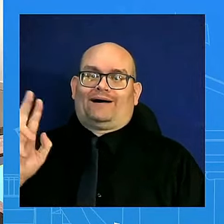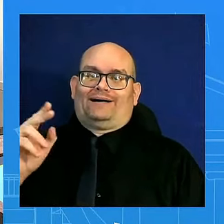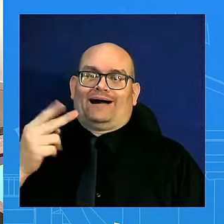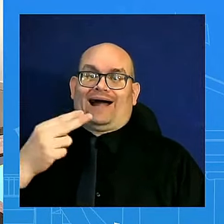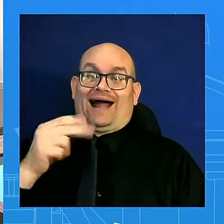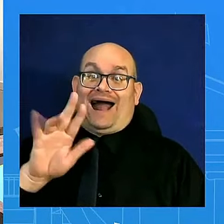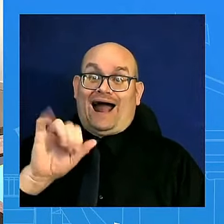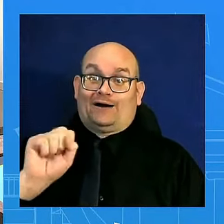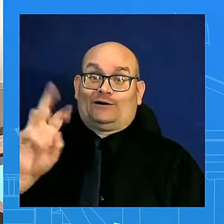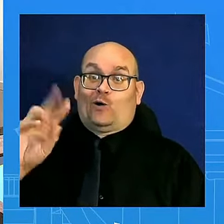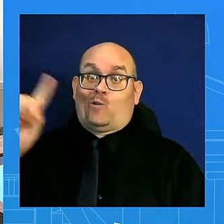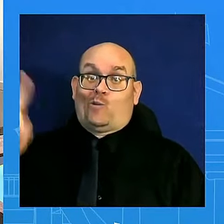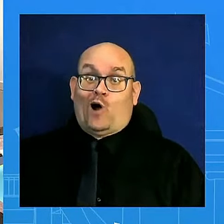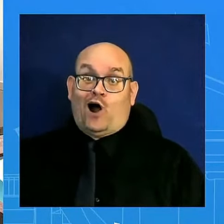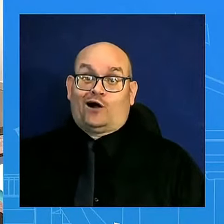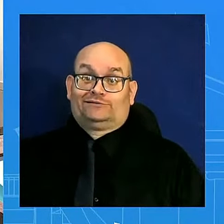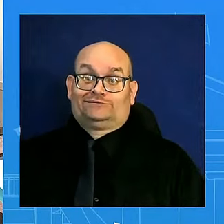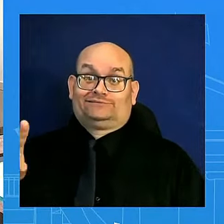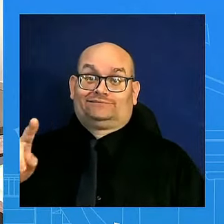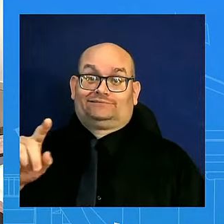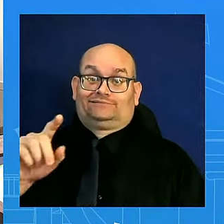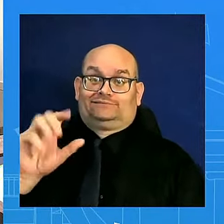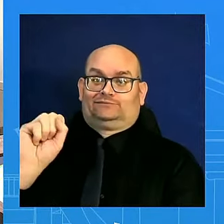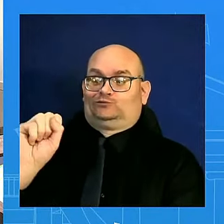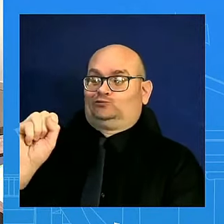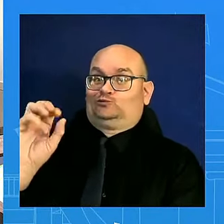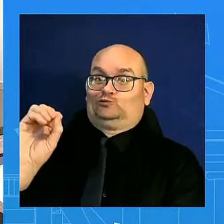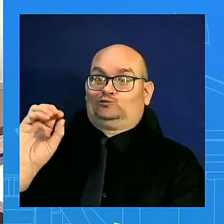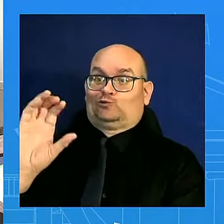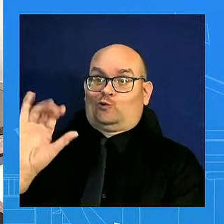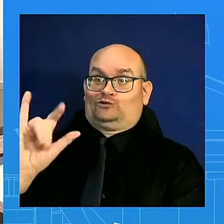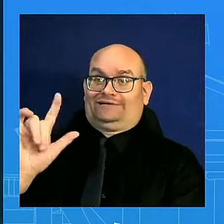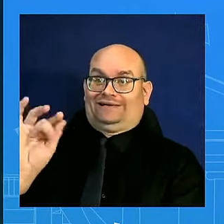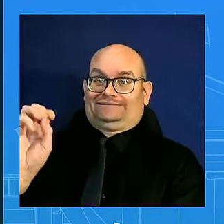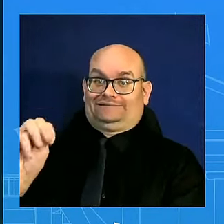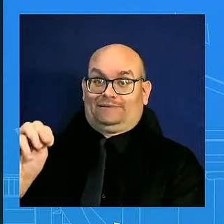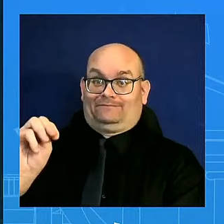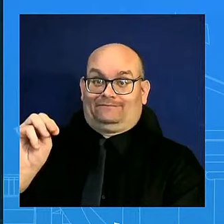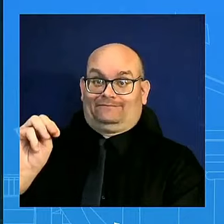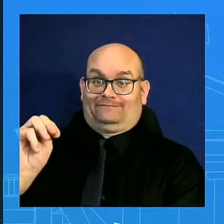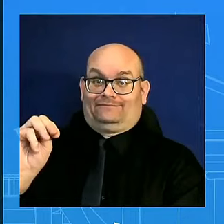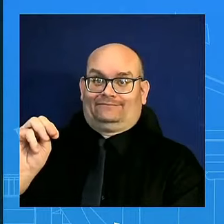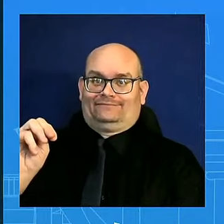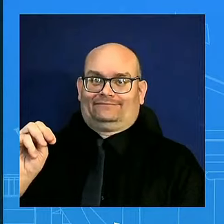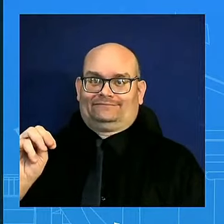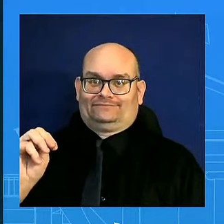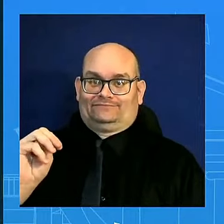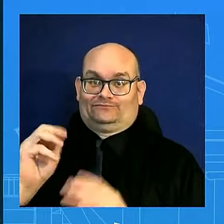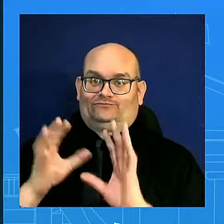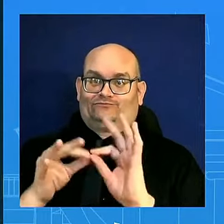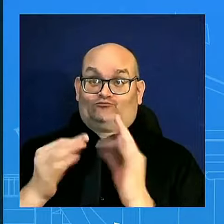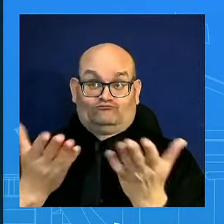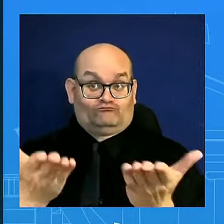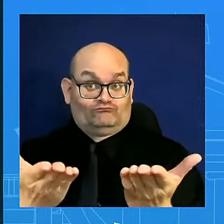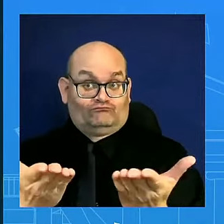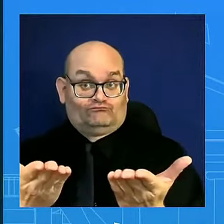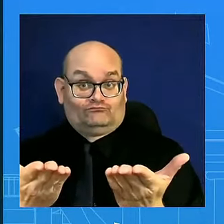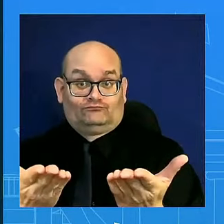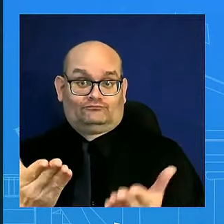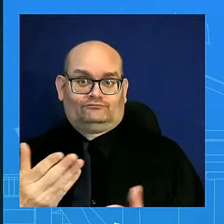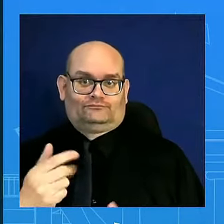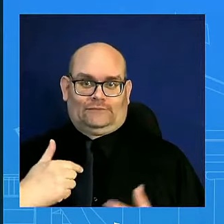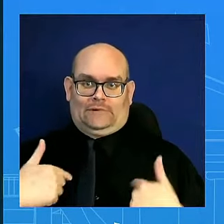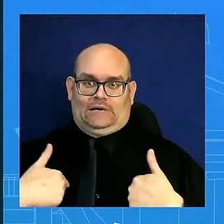dream, and I wonder if you have a response from the White House. I mean, look, I think this is some place where I would refer you to,